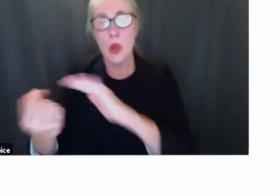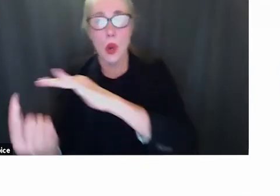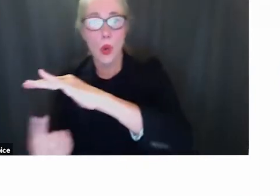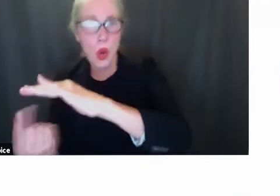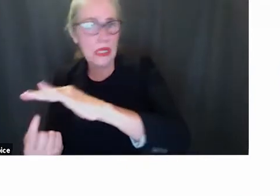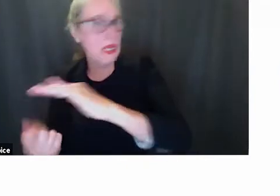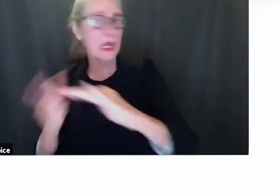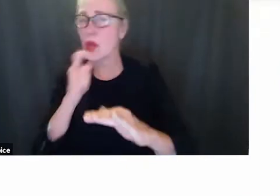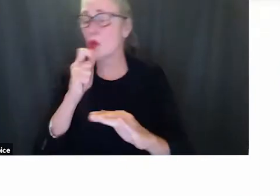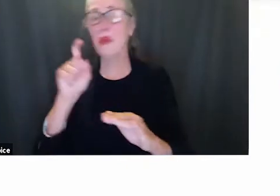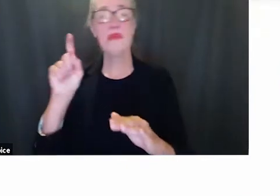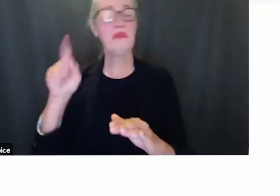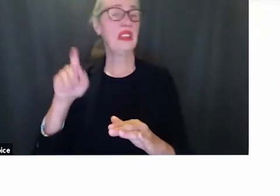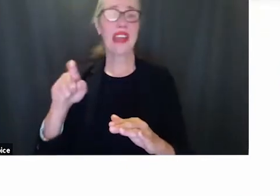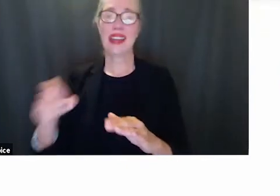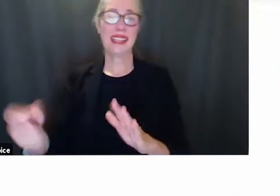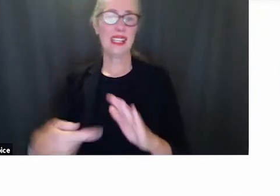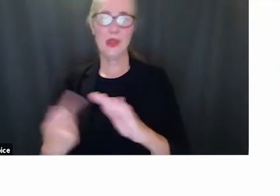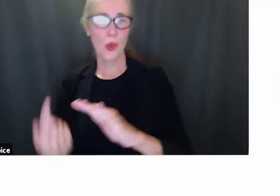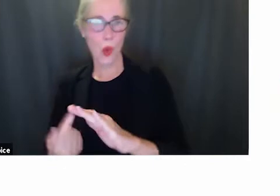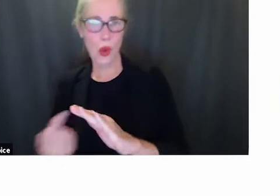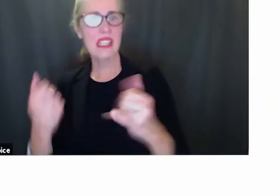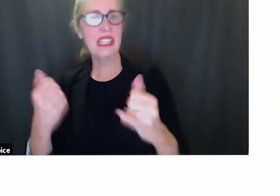to be in quarantine.